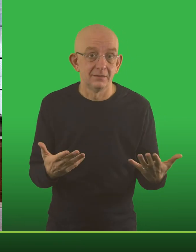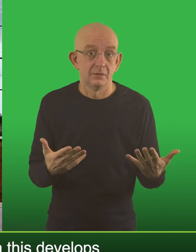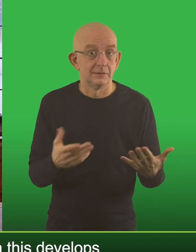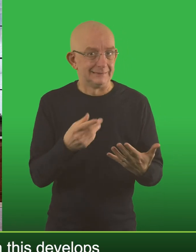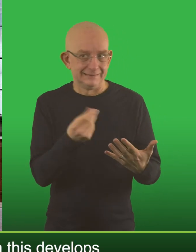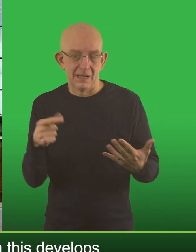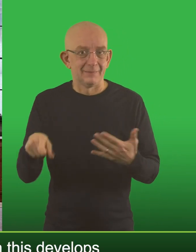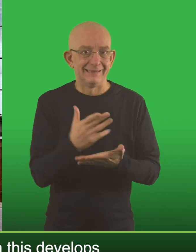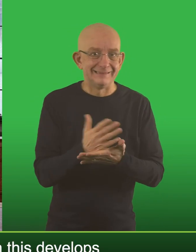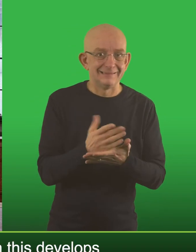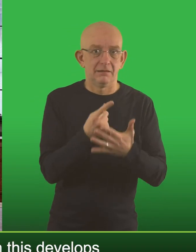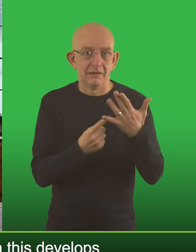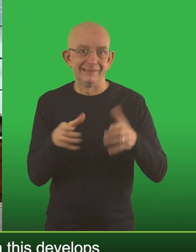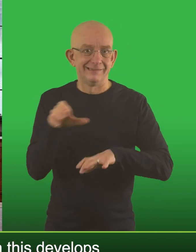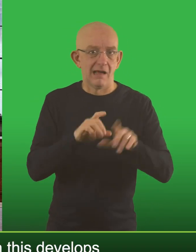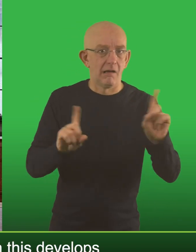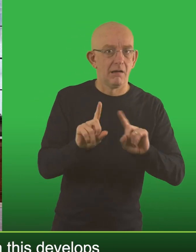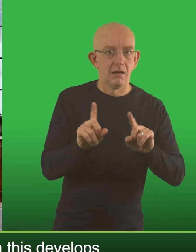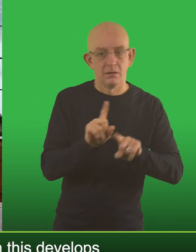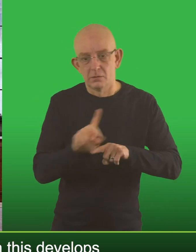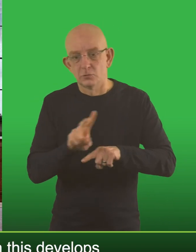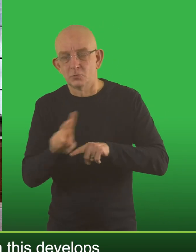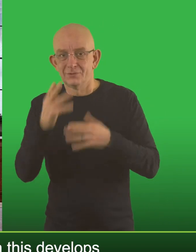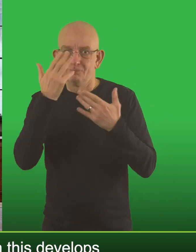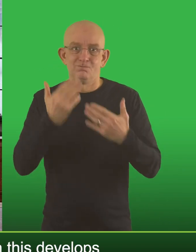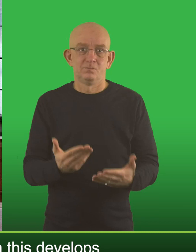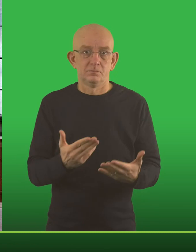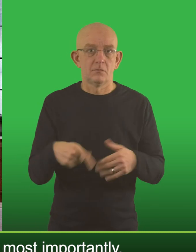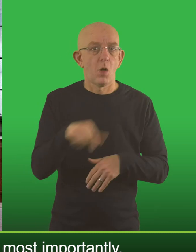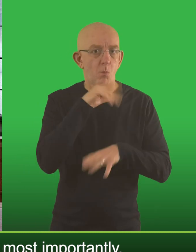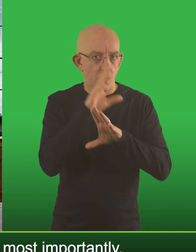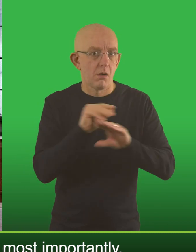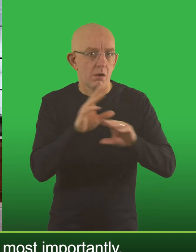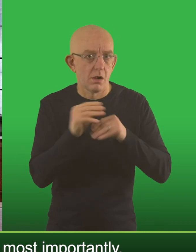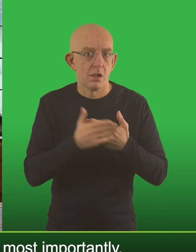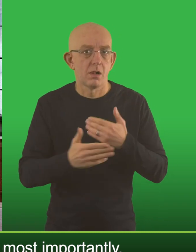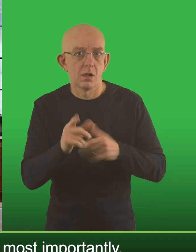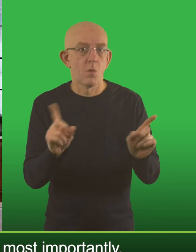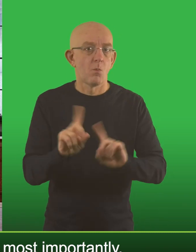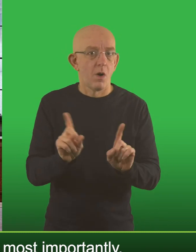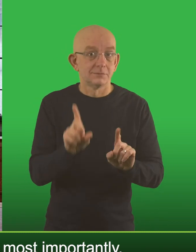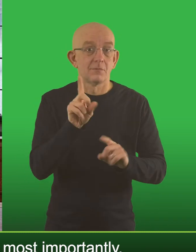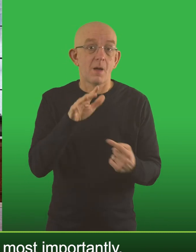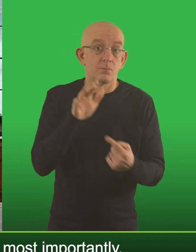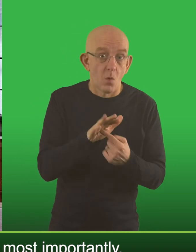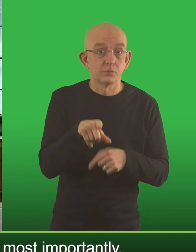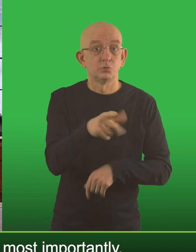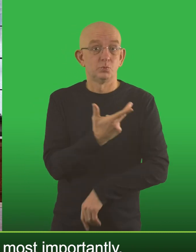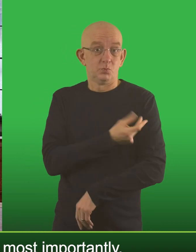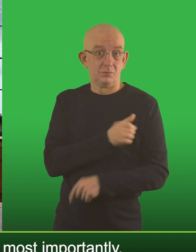pandemic. Some uncertainties as the science on this develops over the next couple of weeks. I'll keep you posted as that does